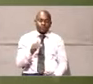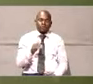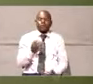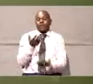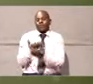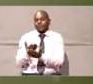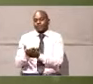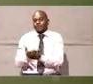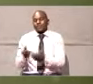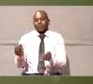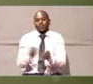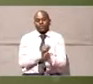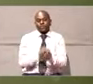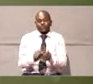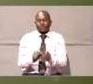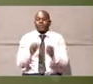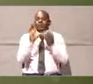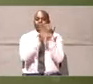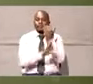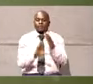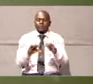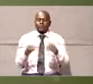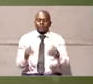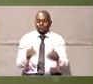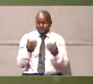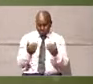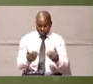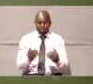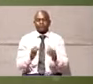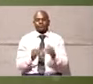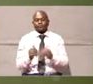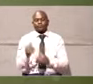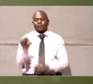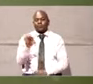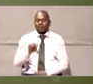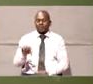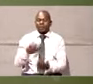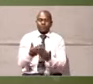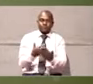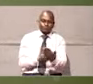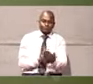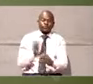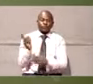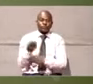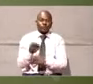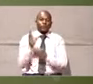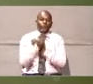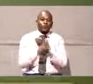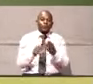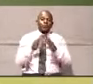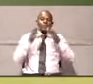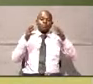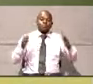wetland degradation in the country. According to the latest State of Environment report, Wakiso district is the